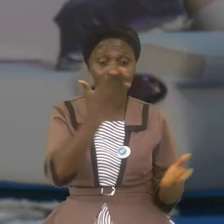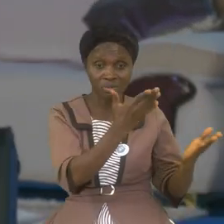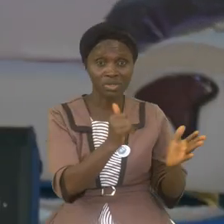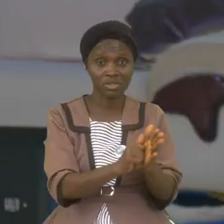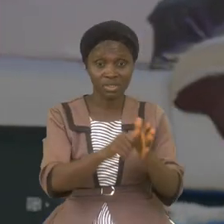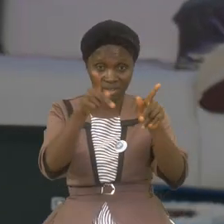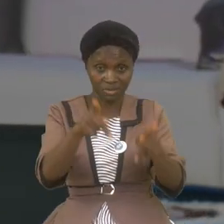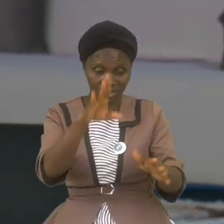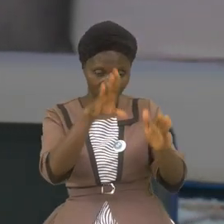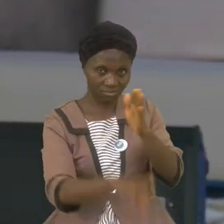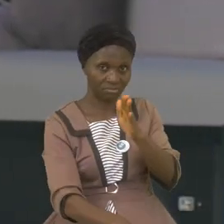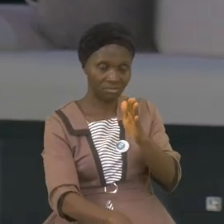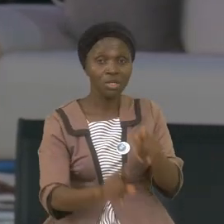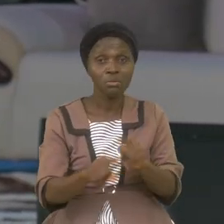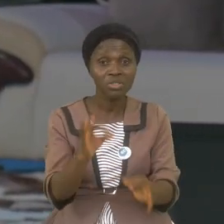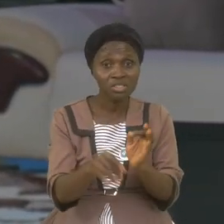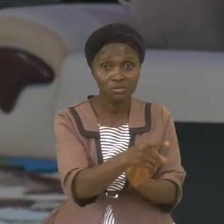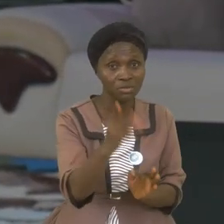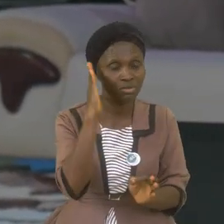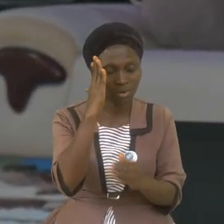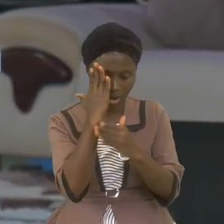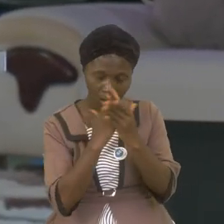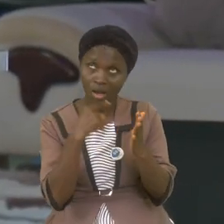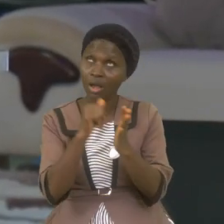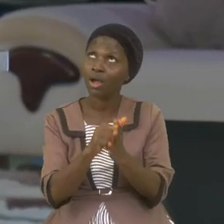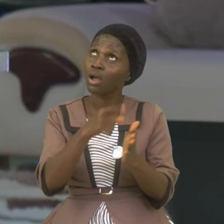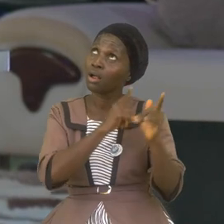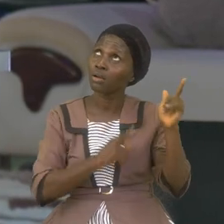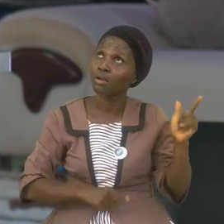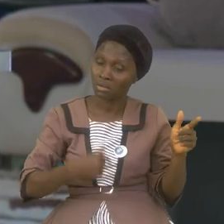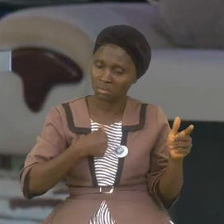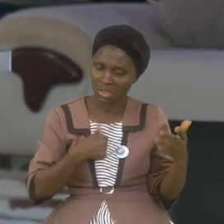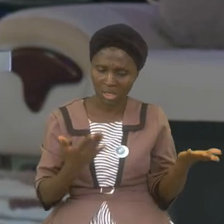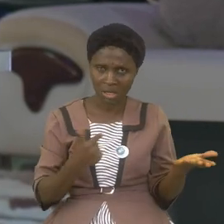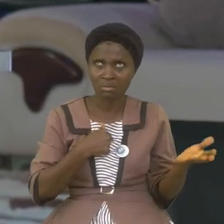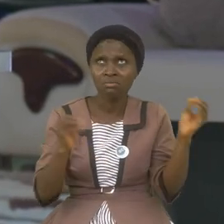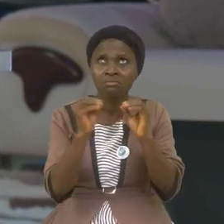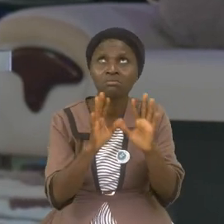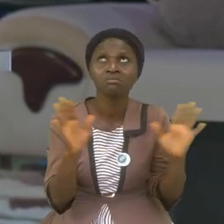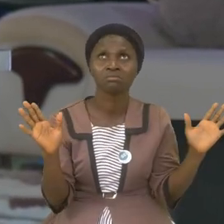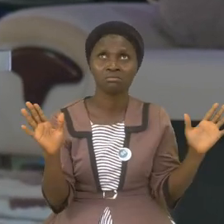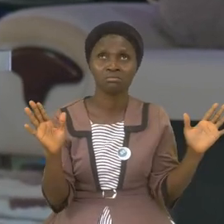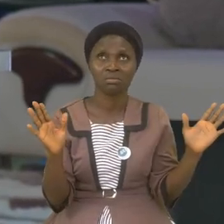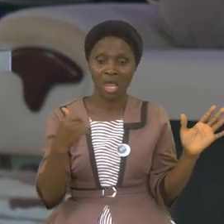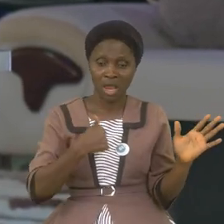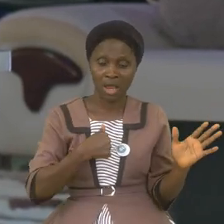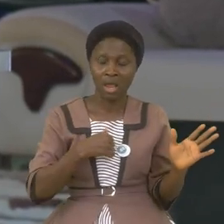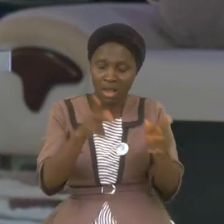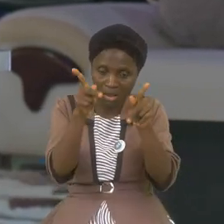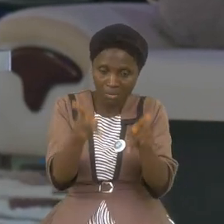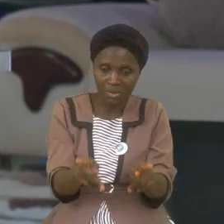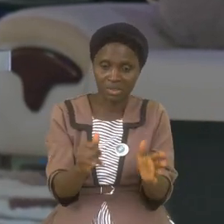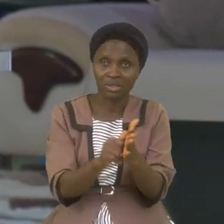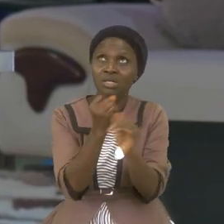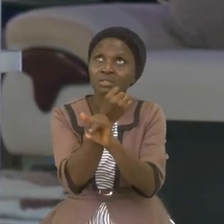come down, if you say, Lord, who am I? I'm just a creature. Who am I? I'm a person that you saved by